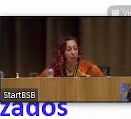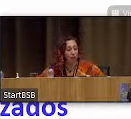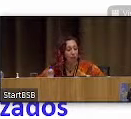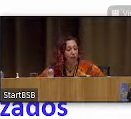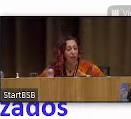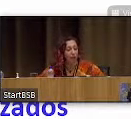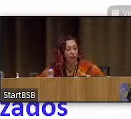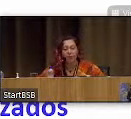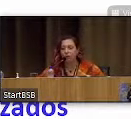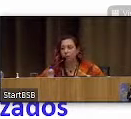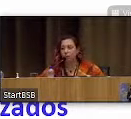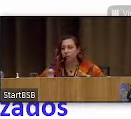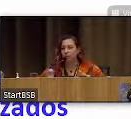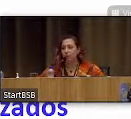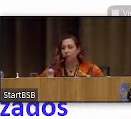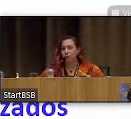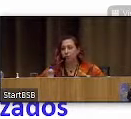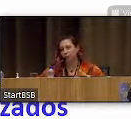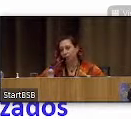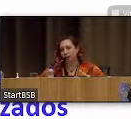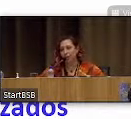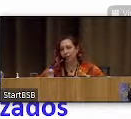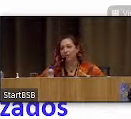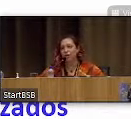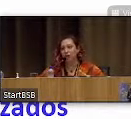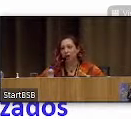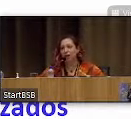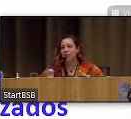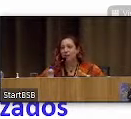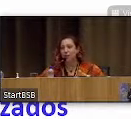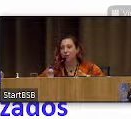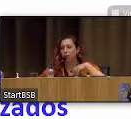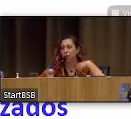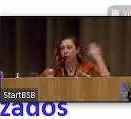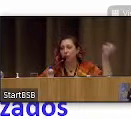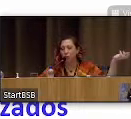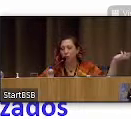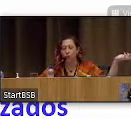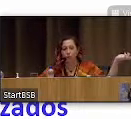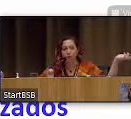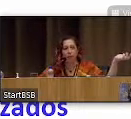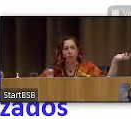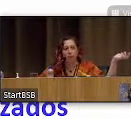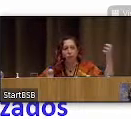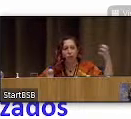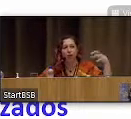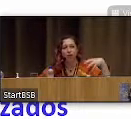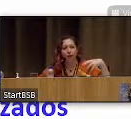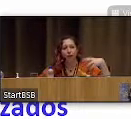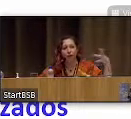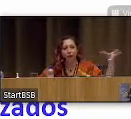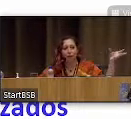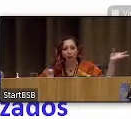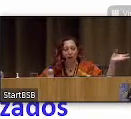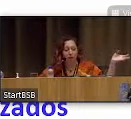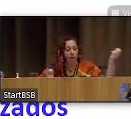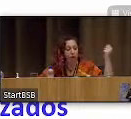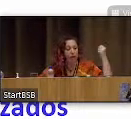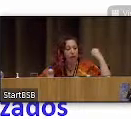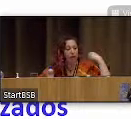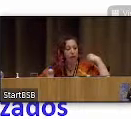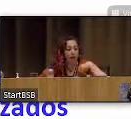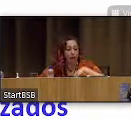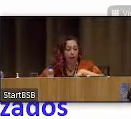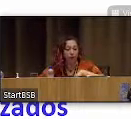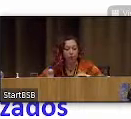I was very disappointed with the frequency of antibiotics because I thought it was exaggerated, but comparing to others, it